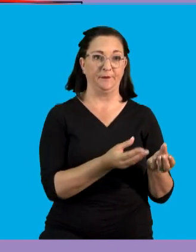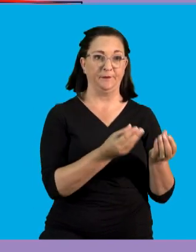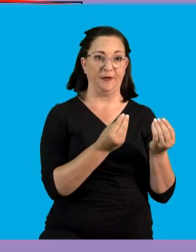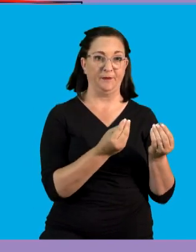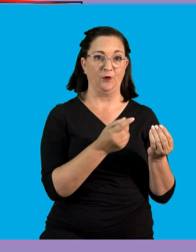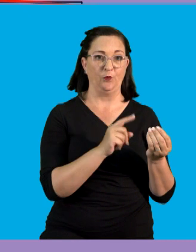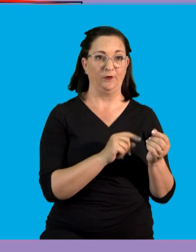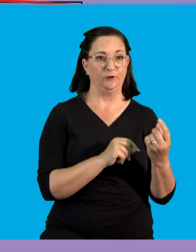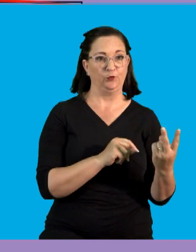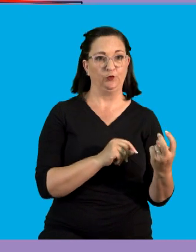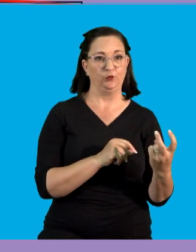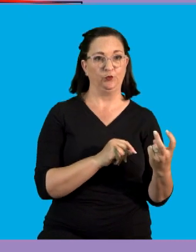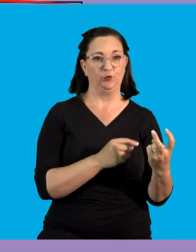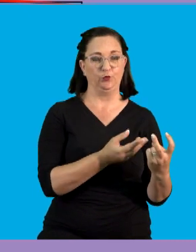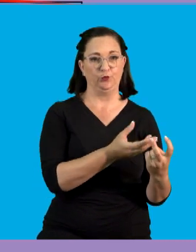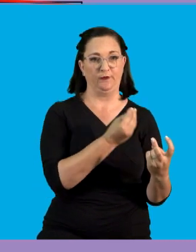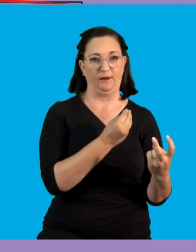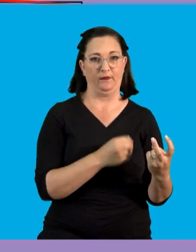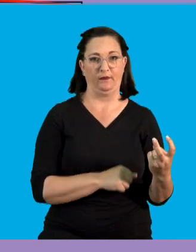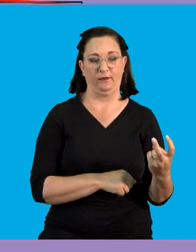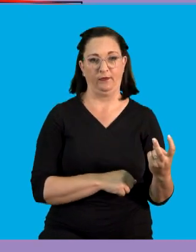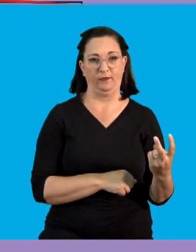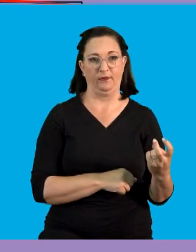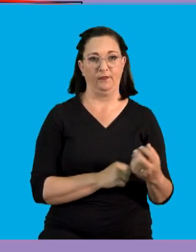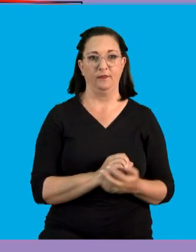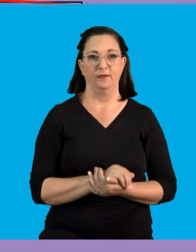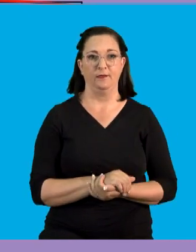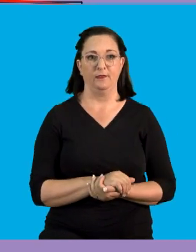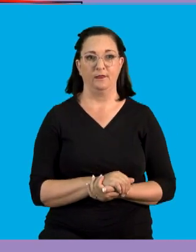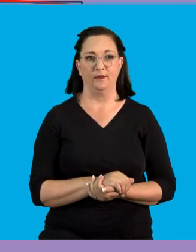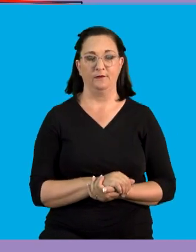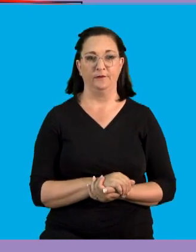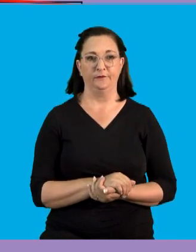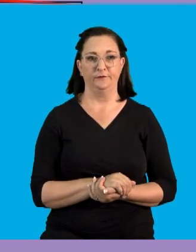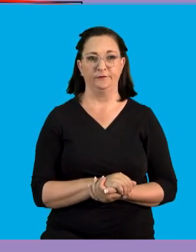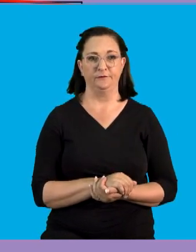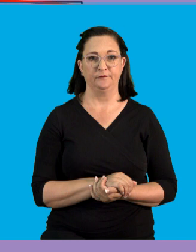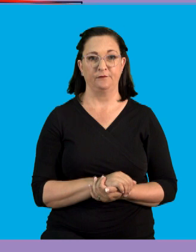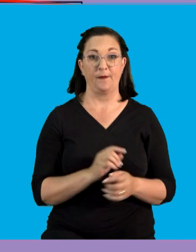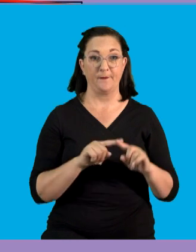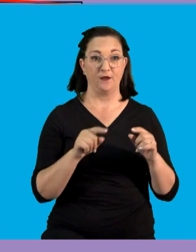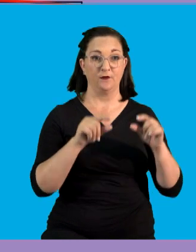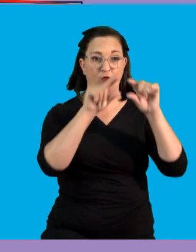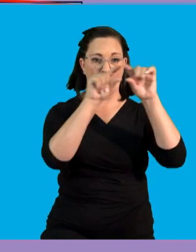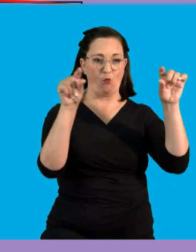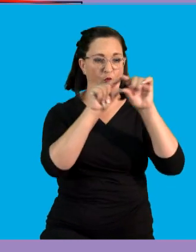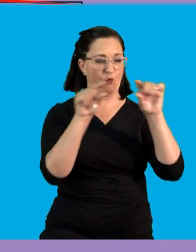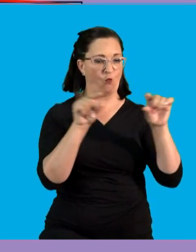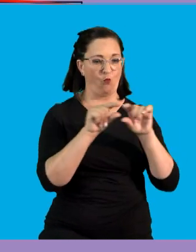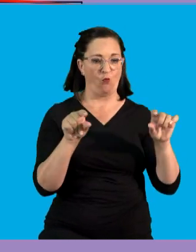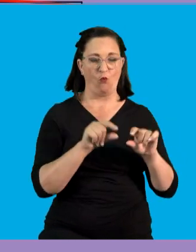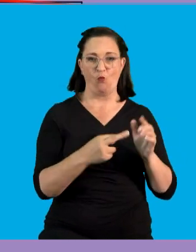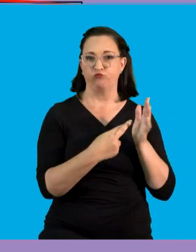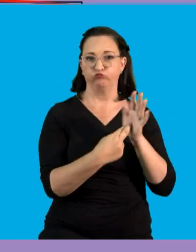take the 1 and the 2. So just 2 pieces out of that one whole. But all of these, as you can